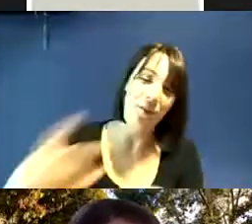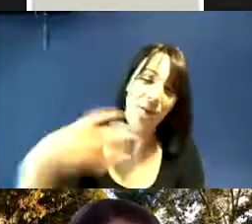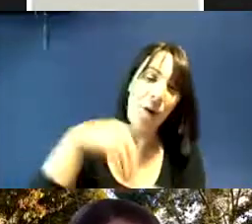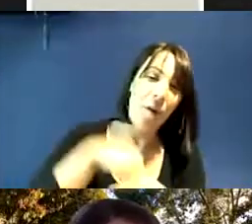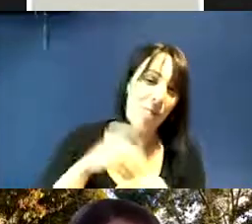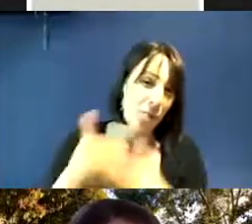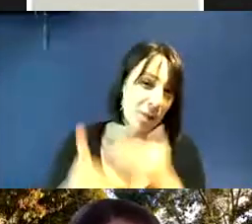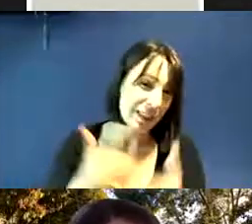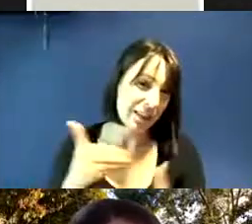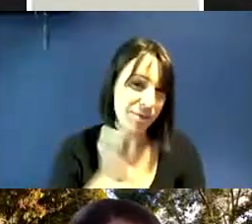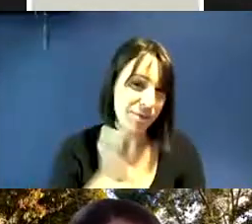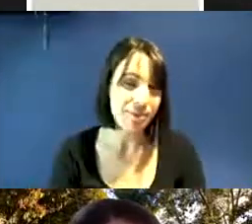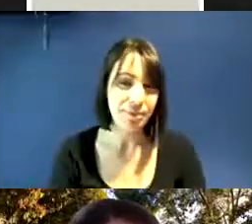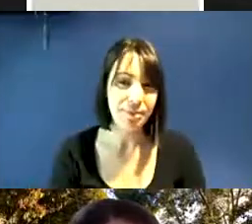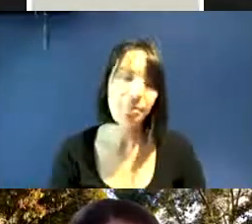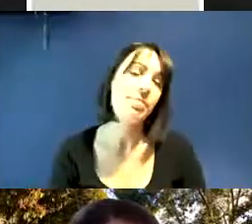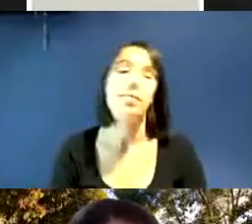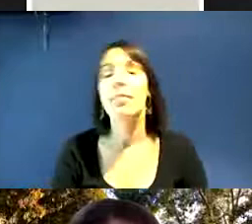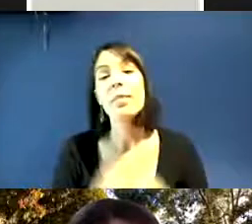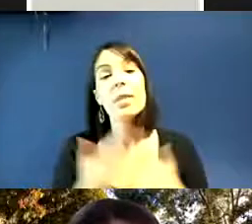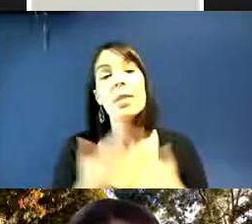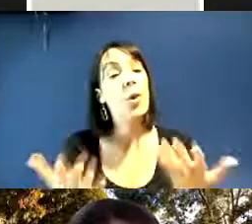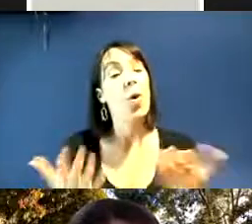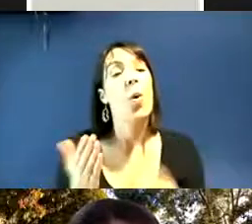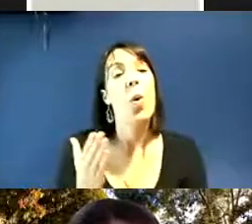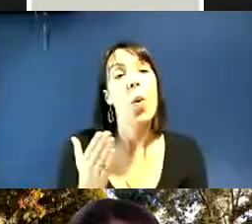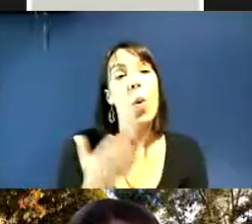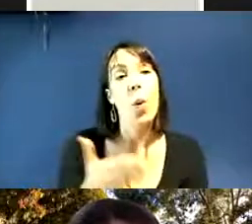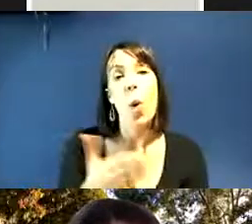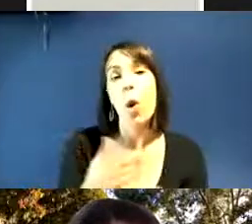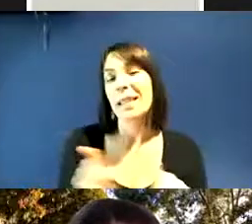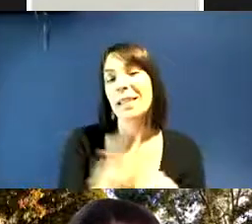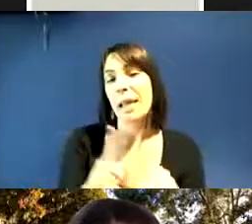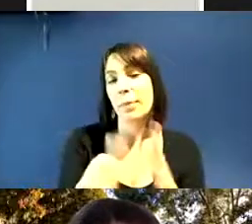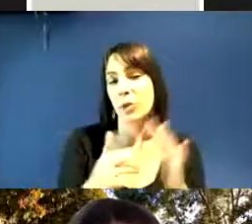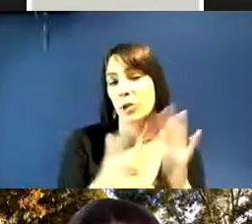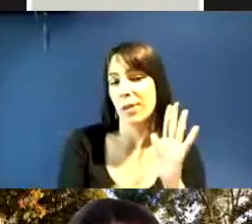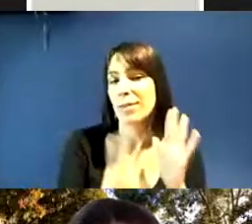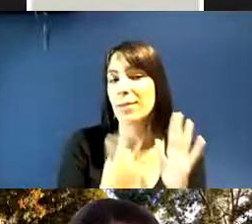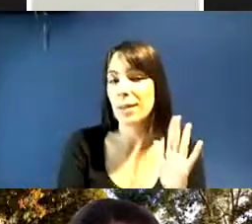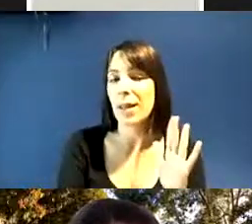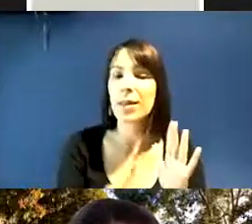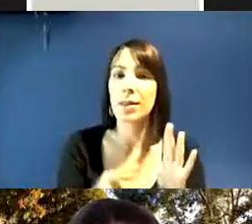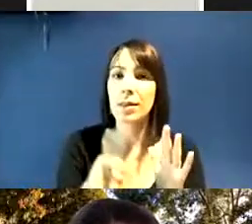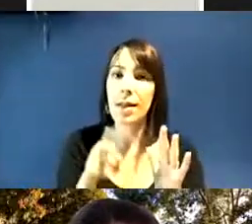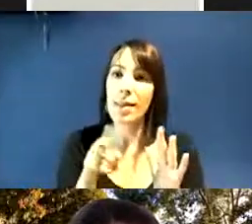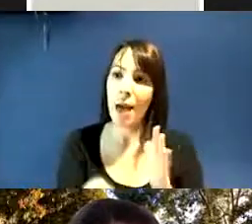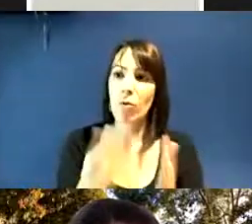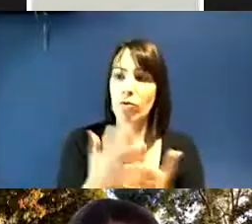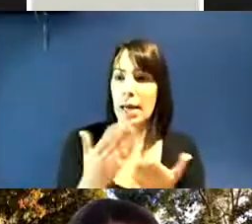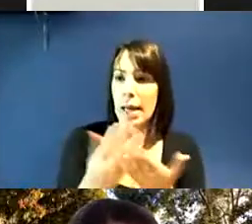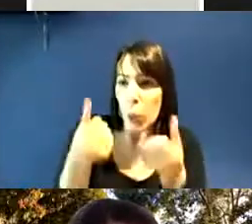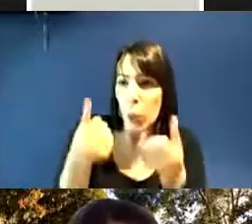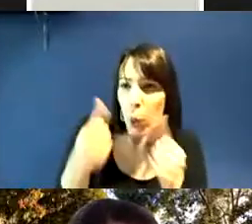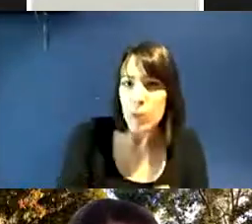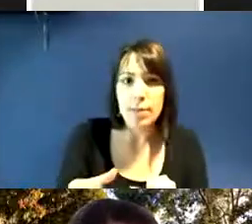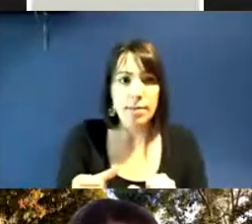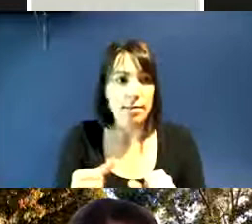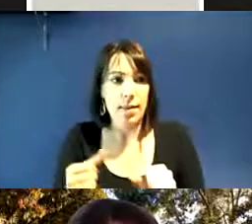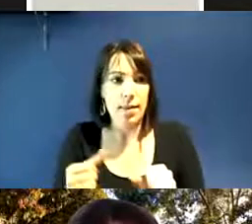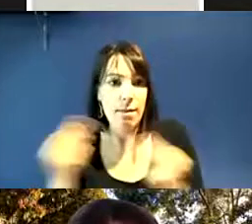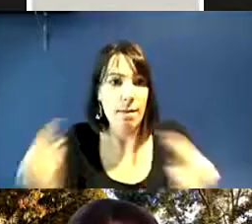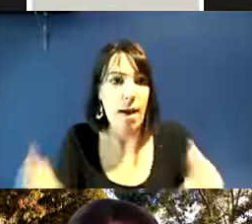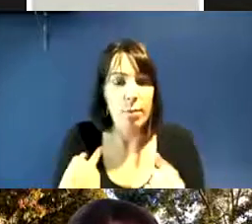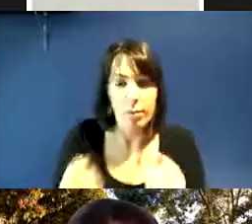process. So the work, as Jen mentioned, it also draws on the available literature. So the first step of this process